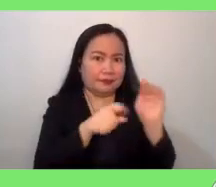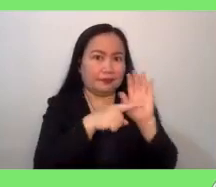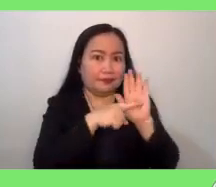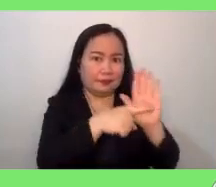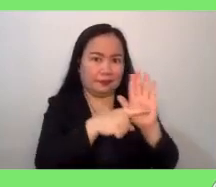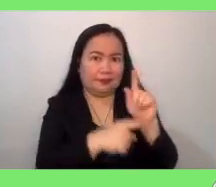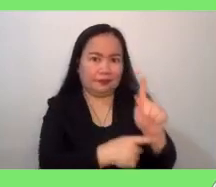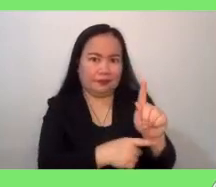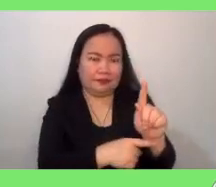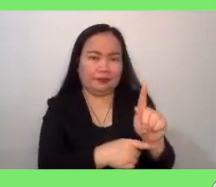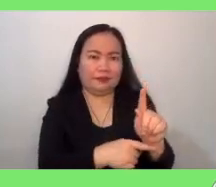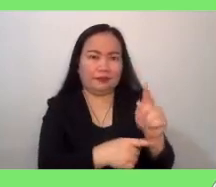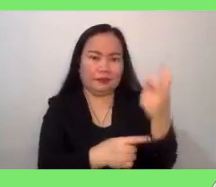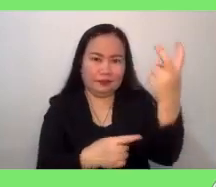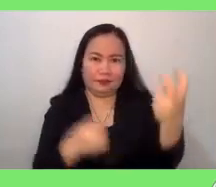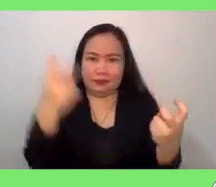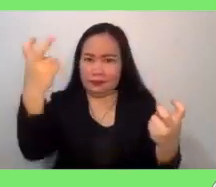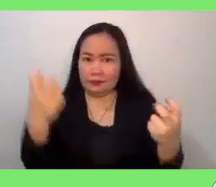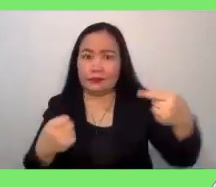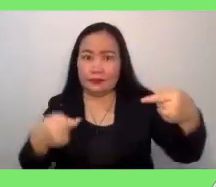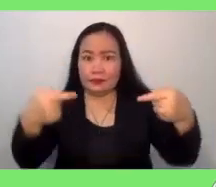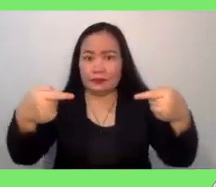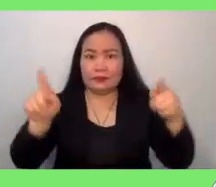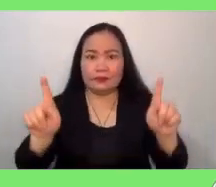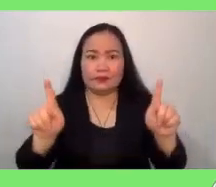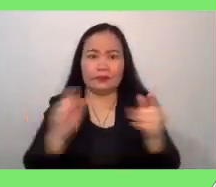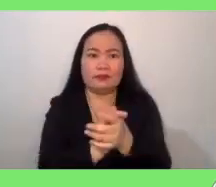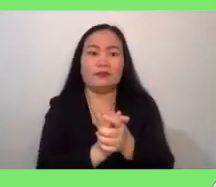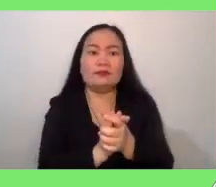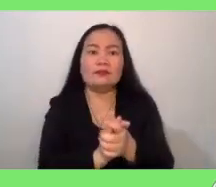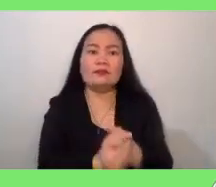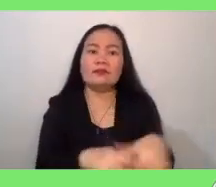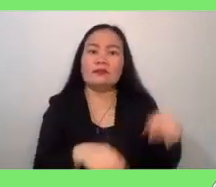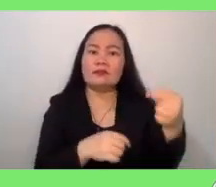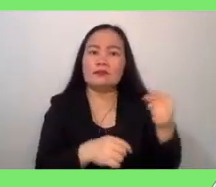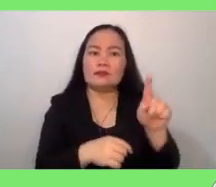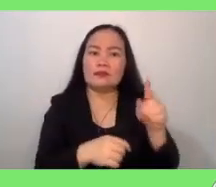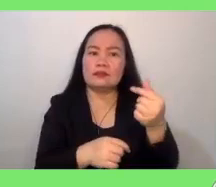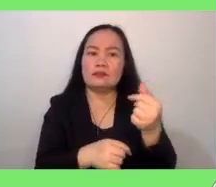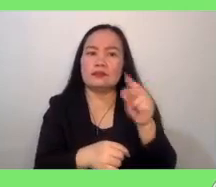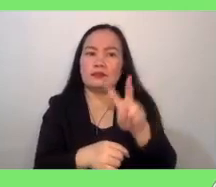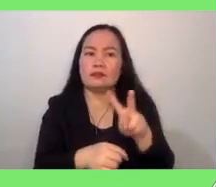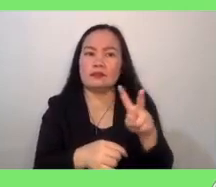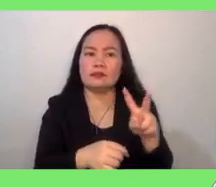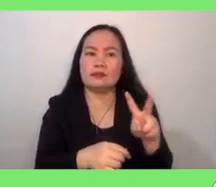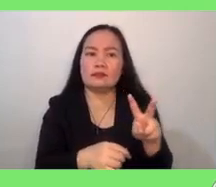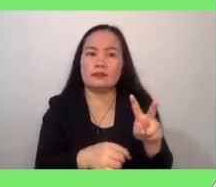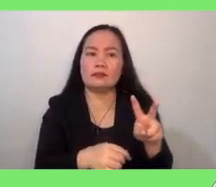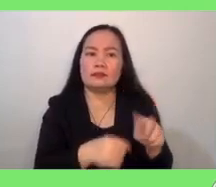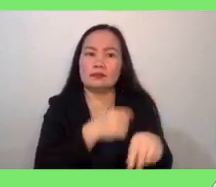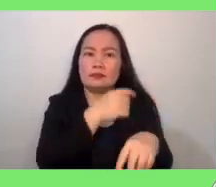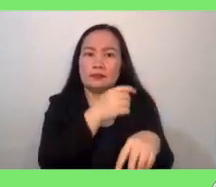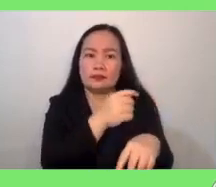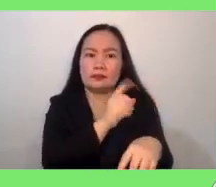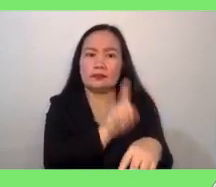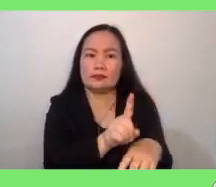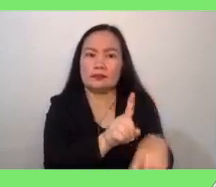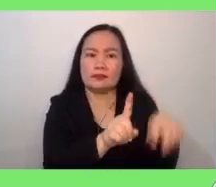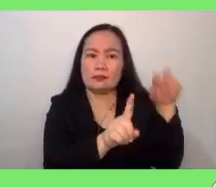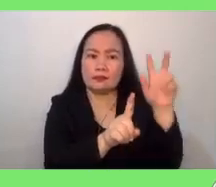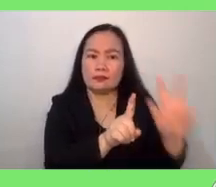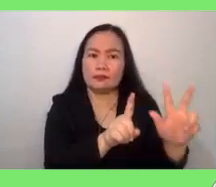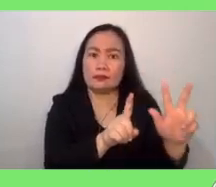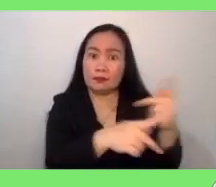sa isang x. So, unahin natin yung nasa loob ng ating parenthesis, negative 1 plus 2. This will become positive